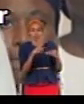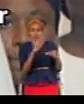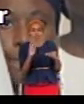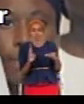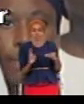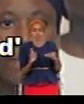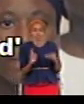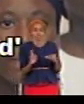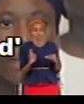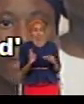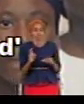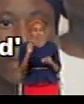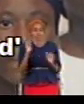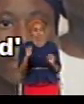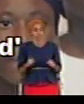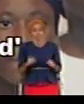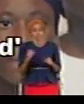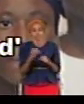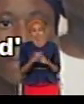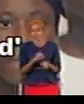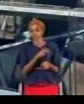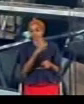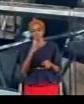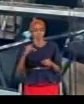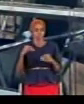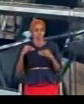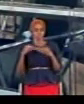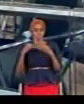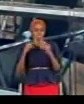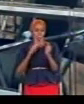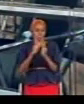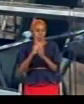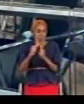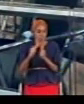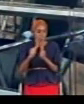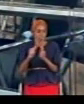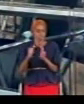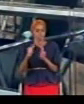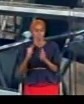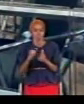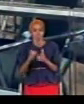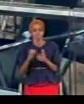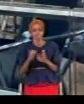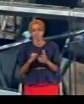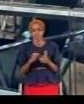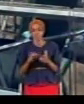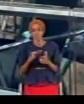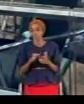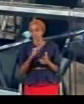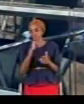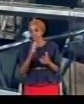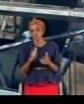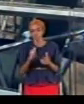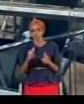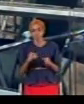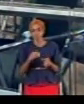around? You can't get it. No, I'm not turning around.